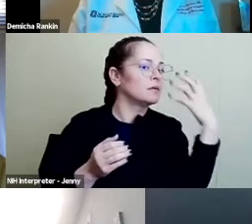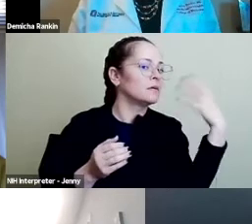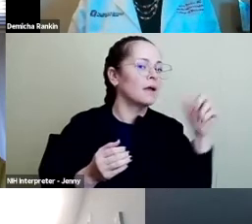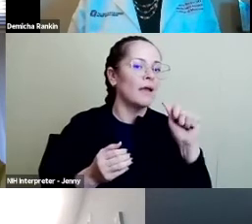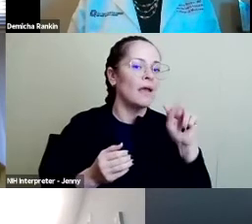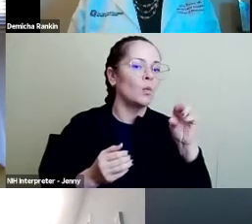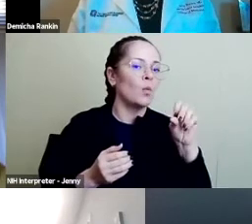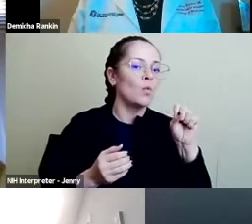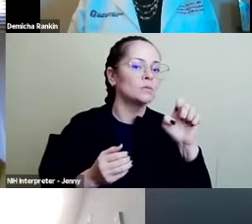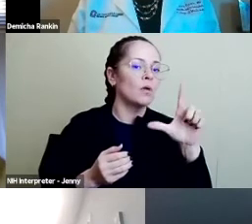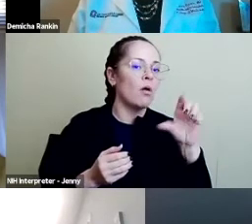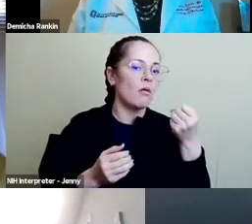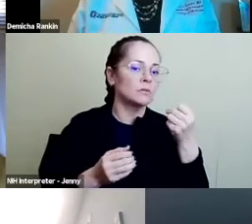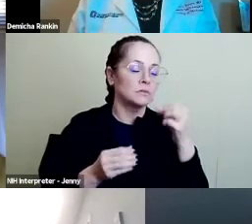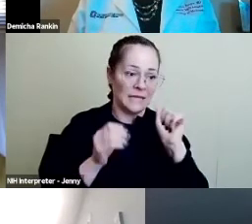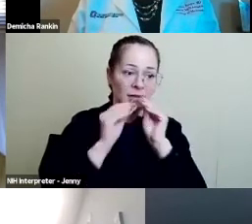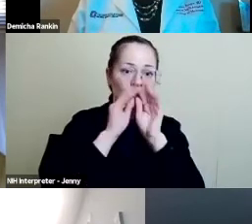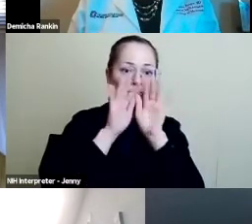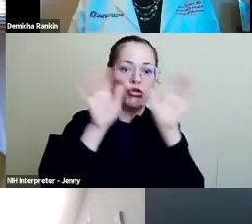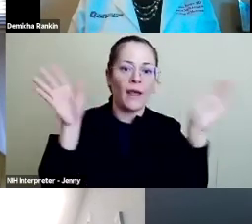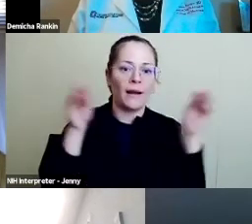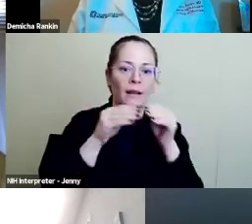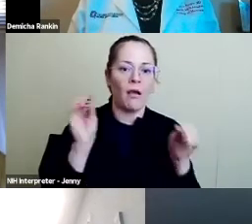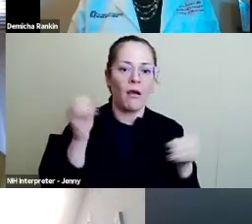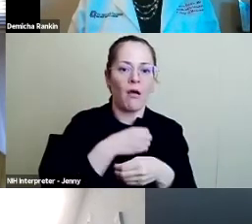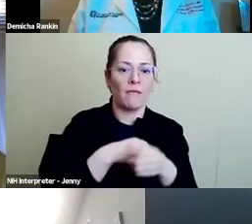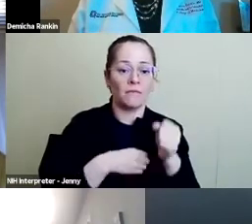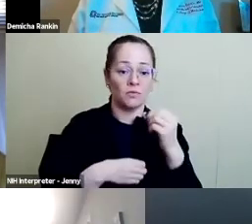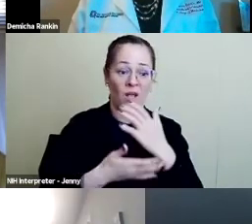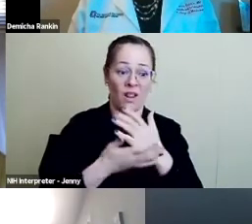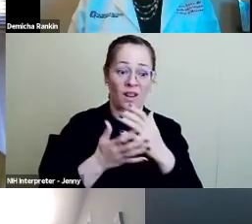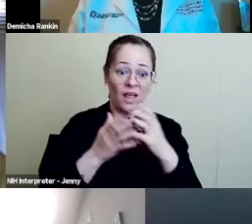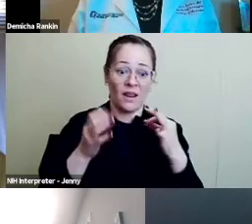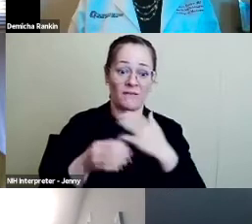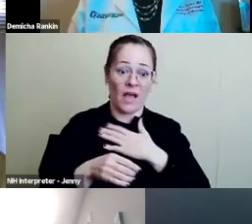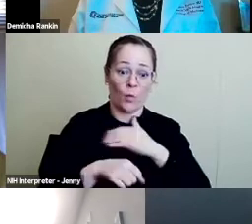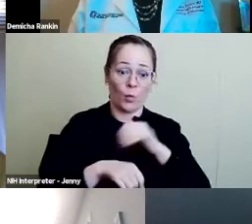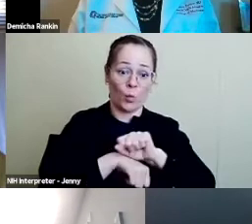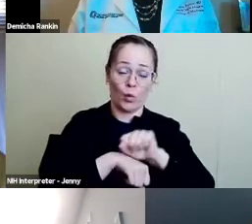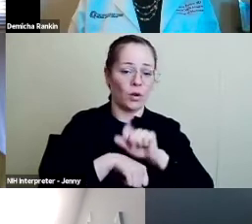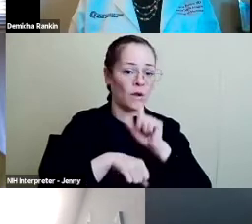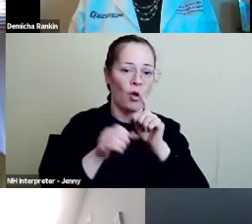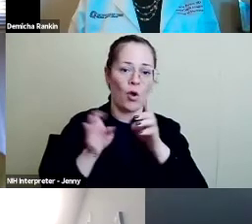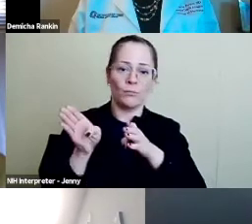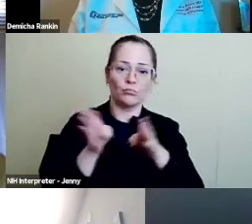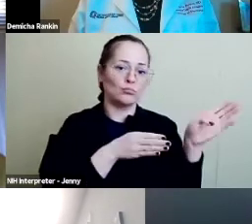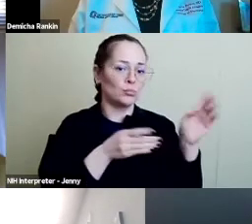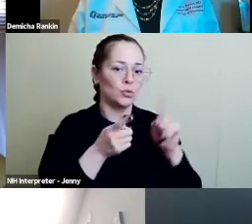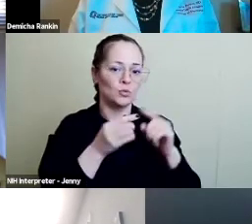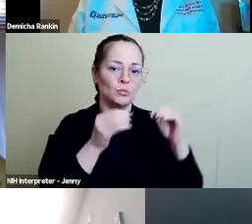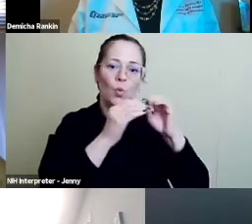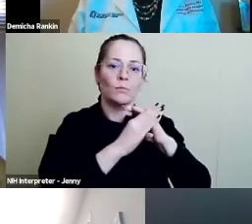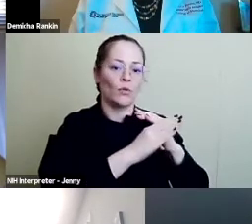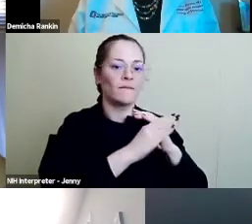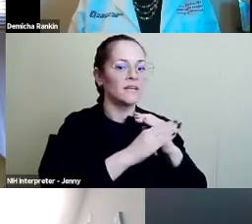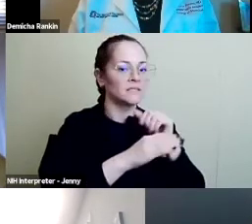spread infection. And so a lot of our procedures have been shifted more towards prevention when possible. It's not